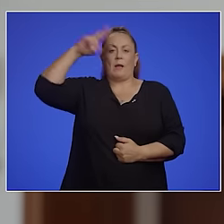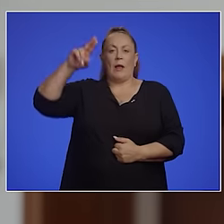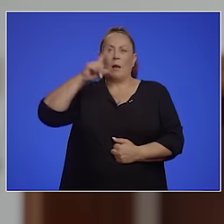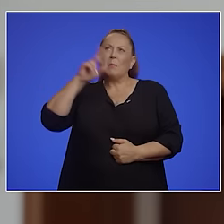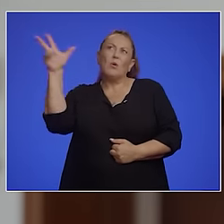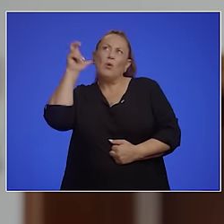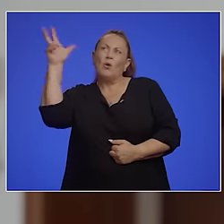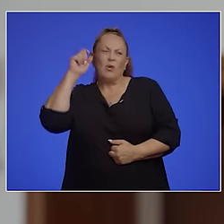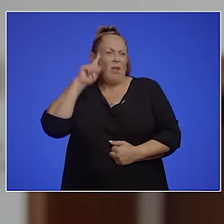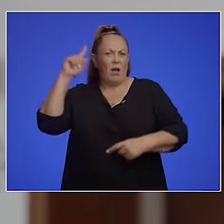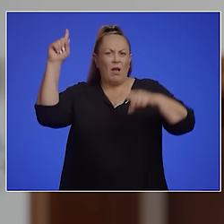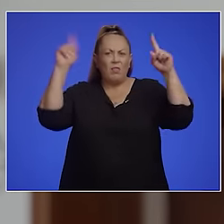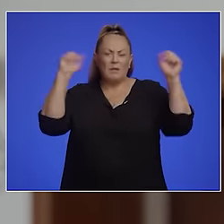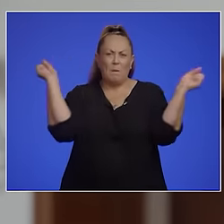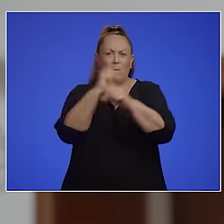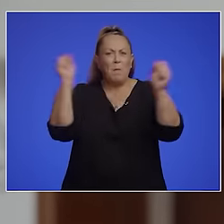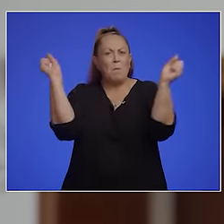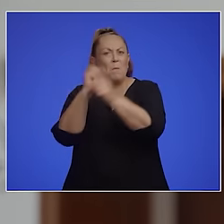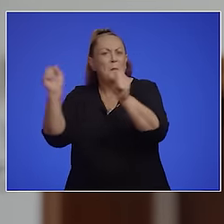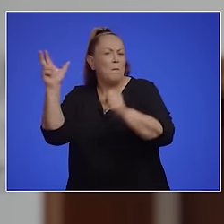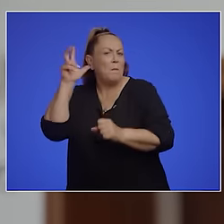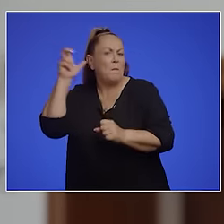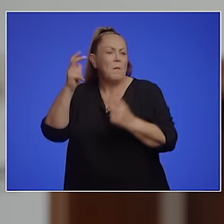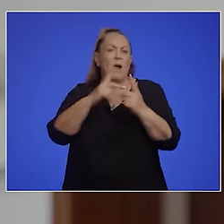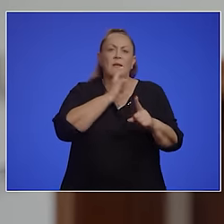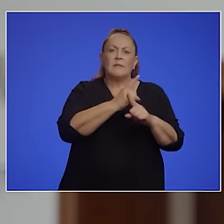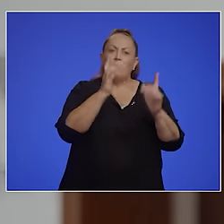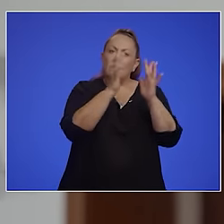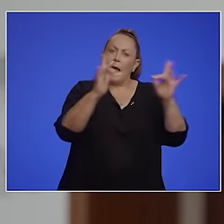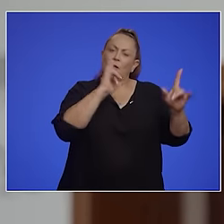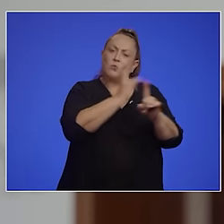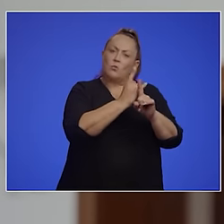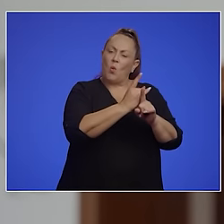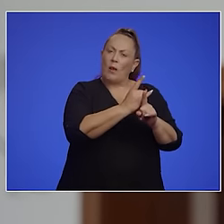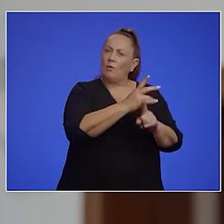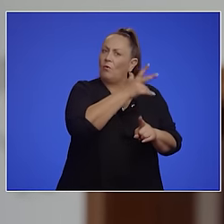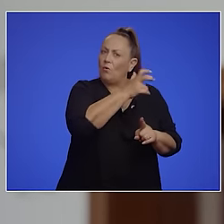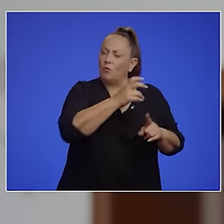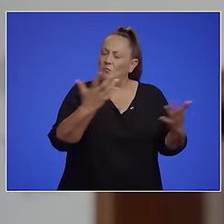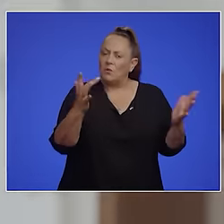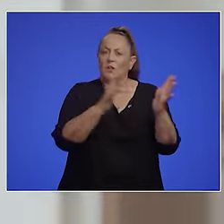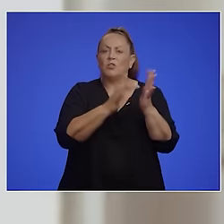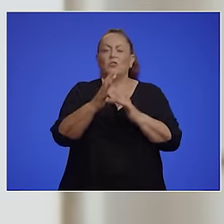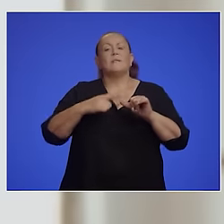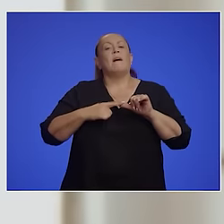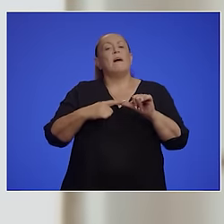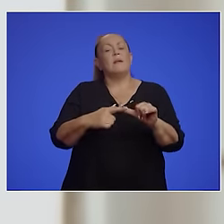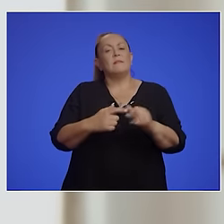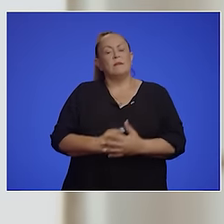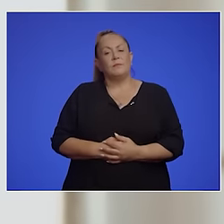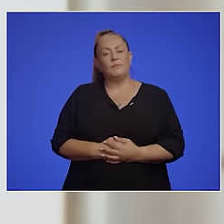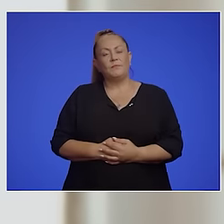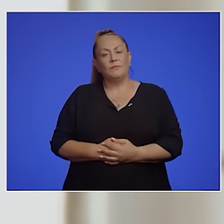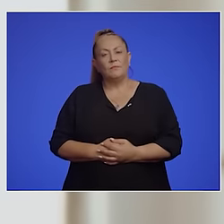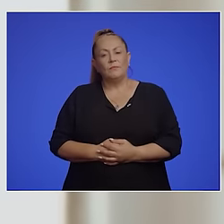said it was a clap of thunder. Others said it was an angel speaking to him. And Jesus answered, It was not